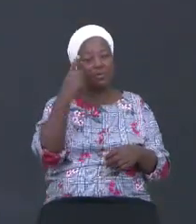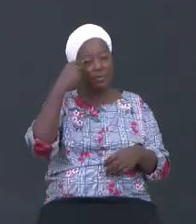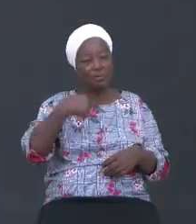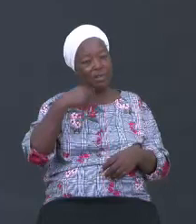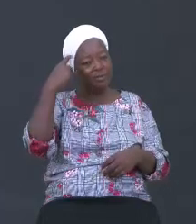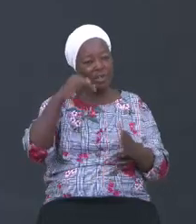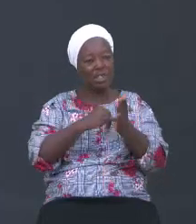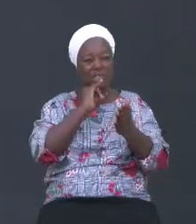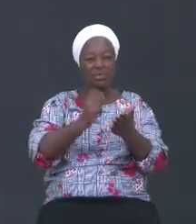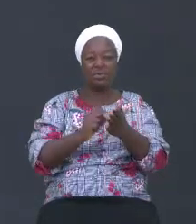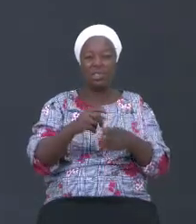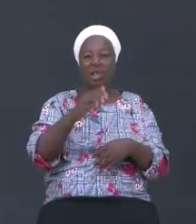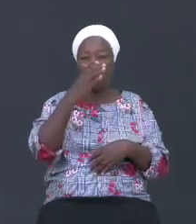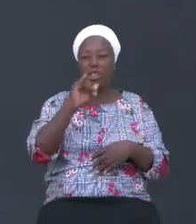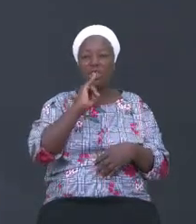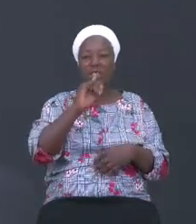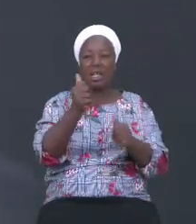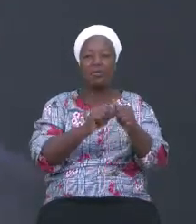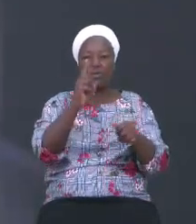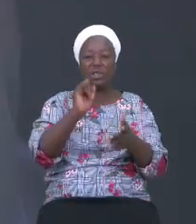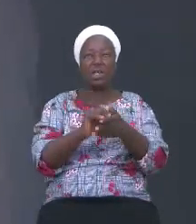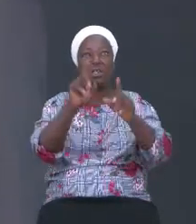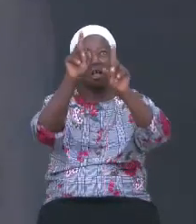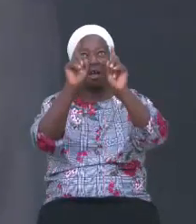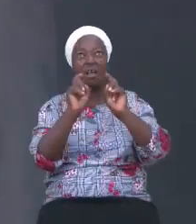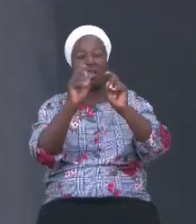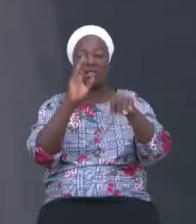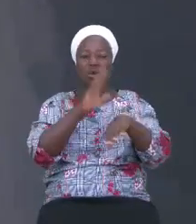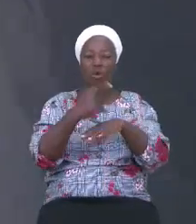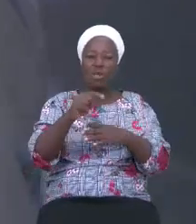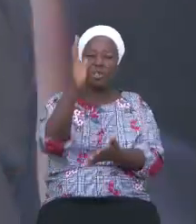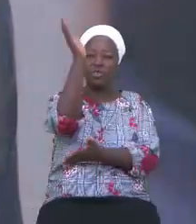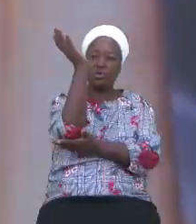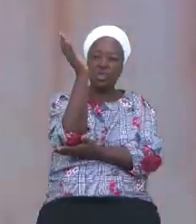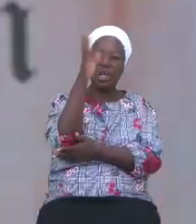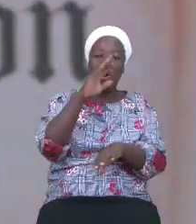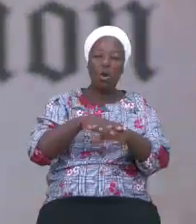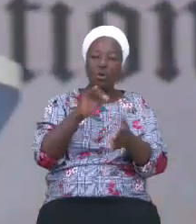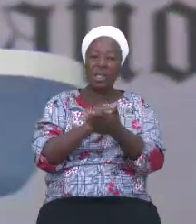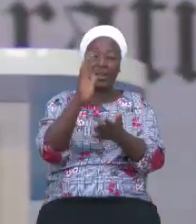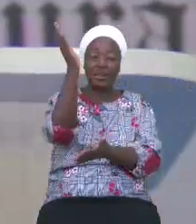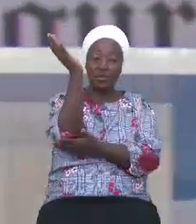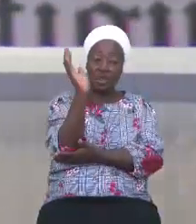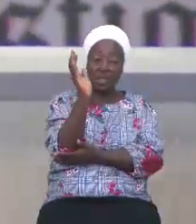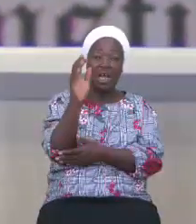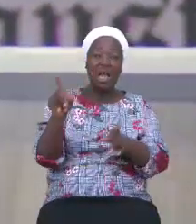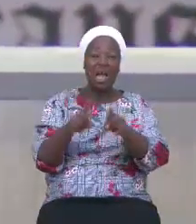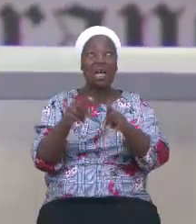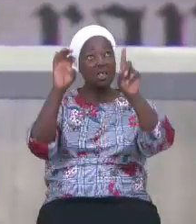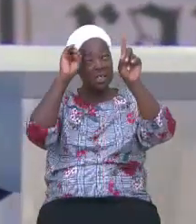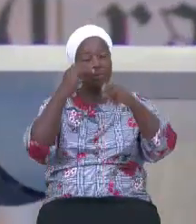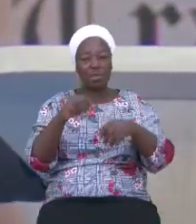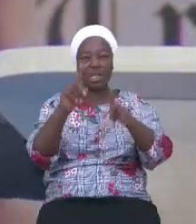is everyone that hangeth on a tree. On that tree, as it was hanging